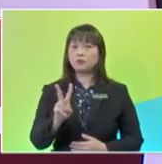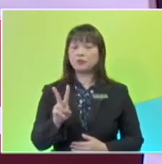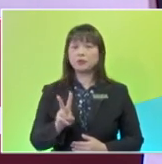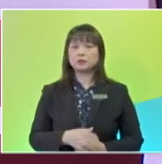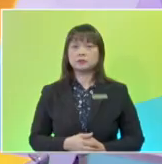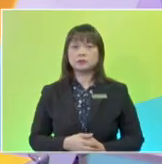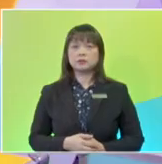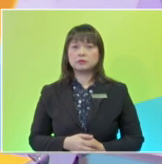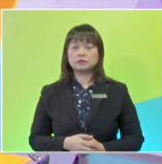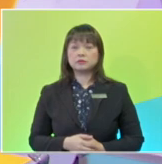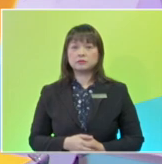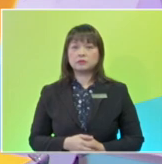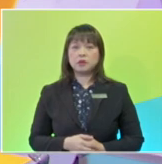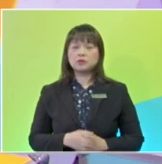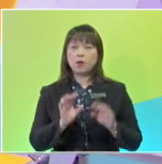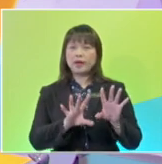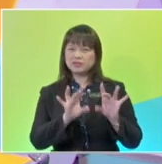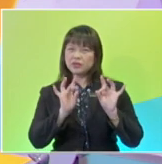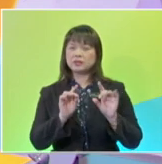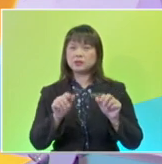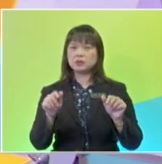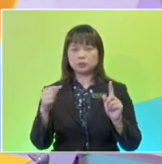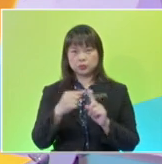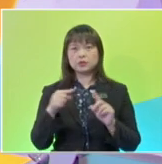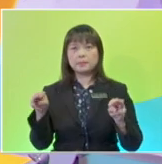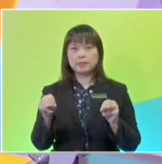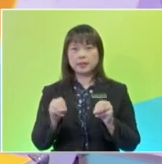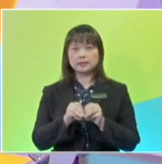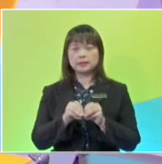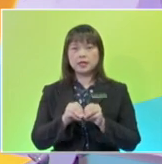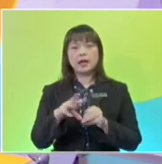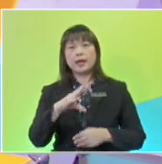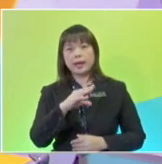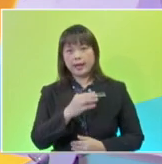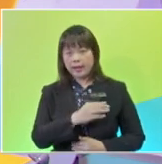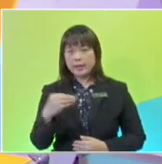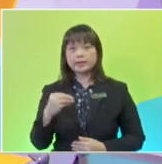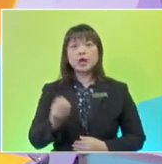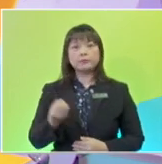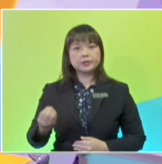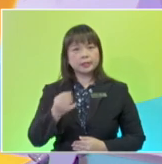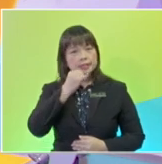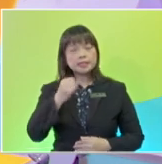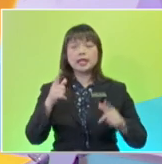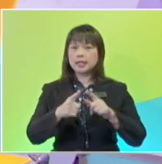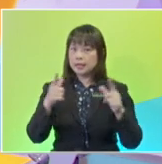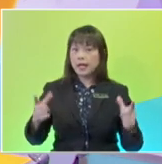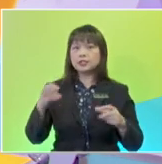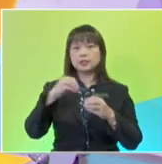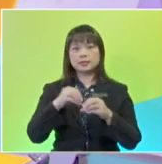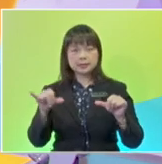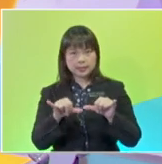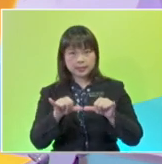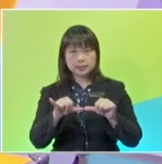to the magnet. Yes. Okay. So as you know, both objects are also large in size. So the best way is to use the hand